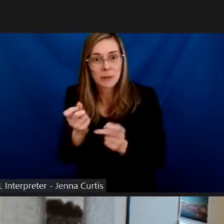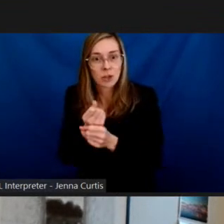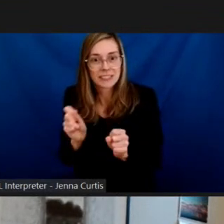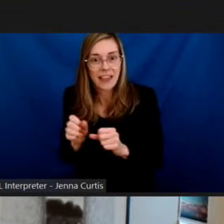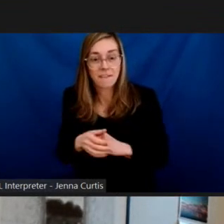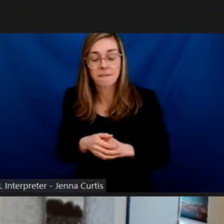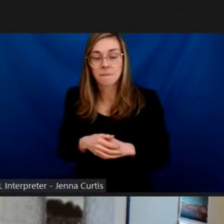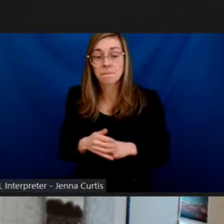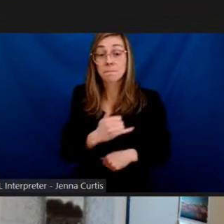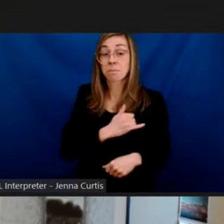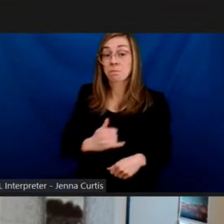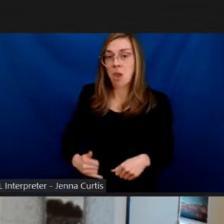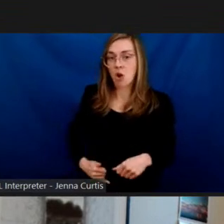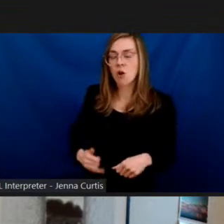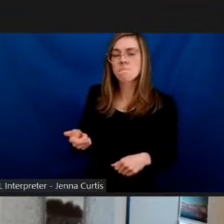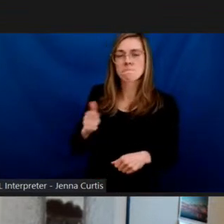people.